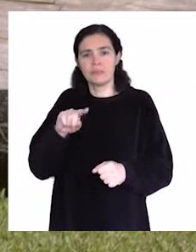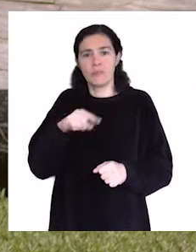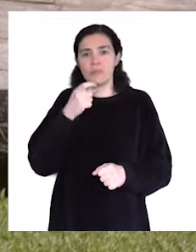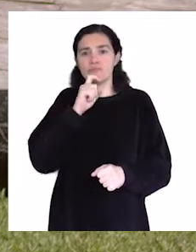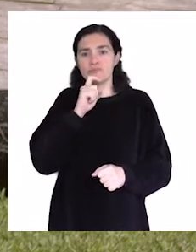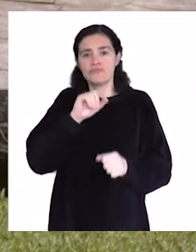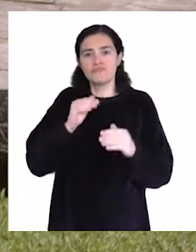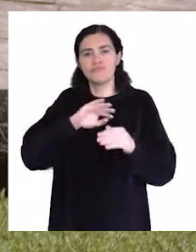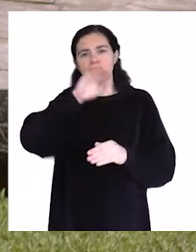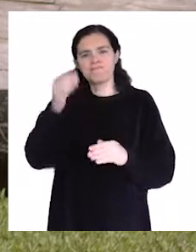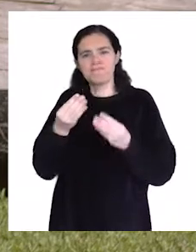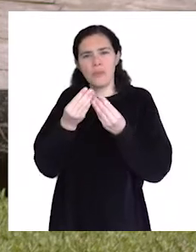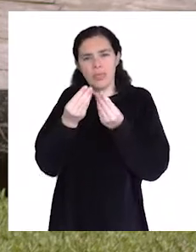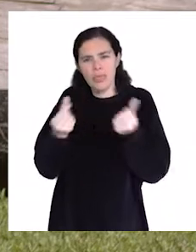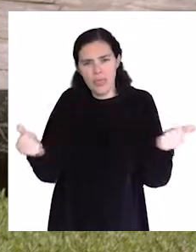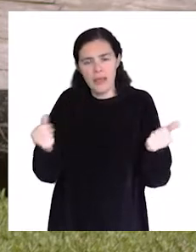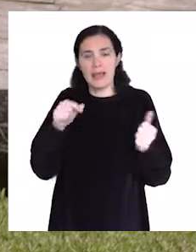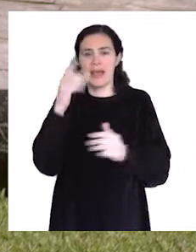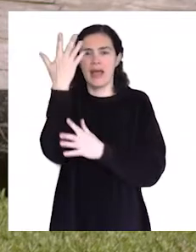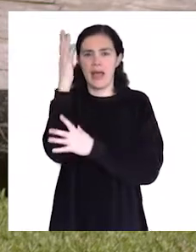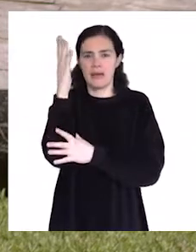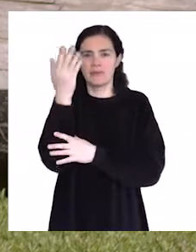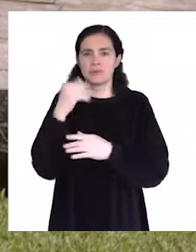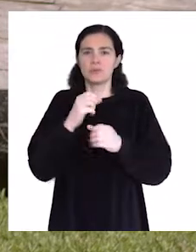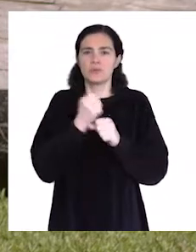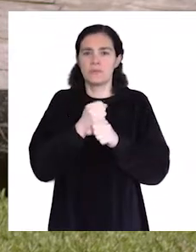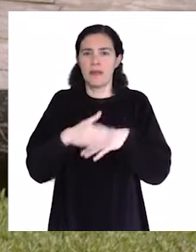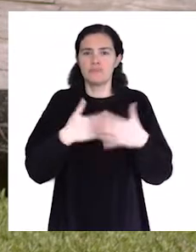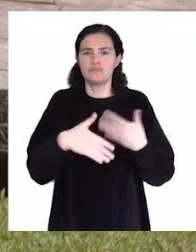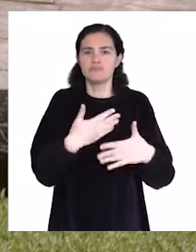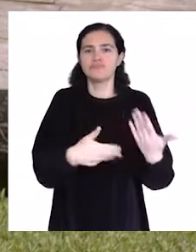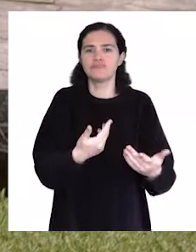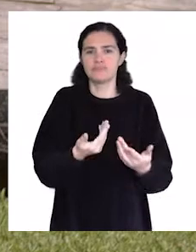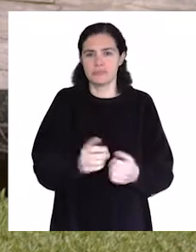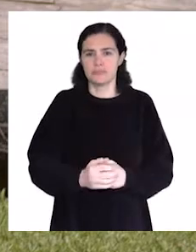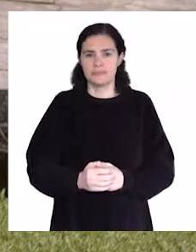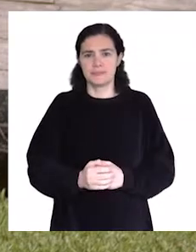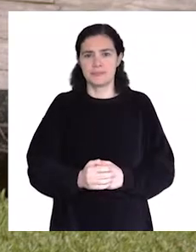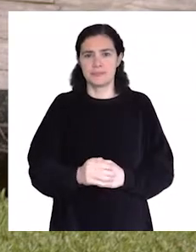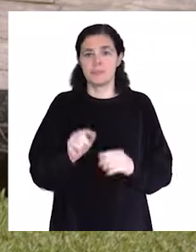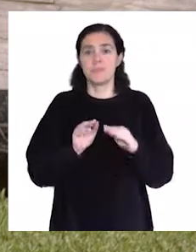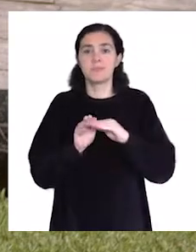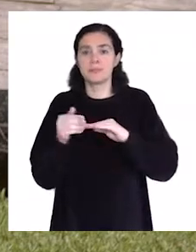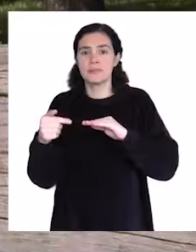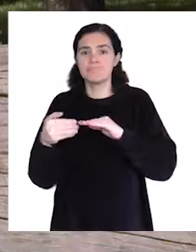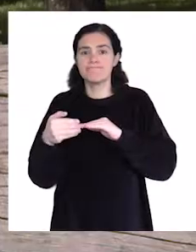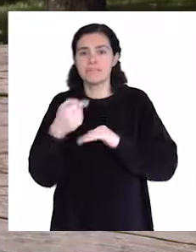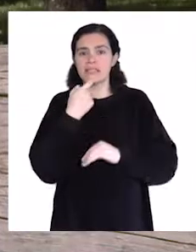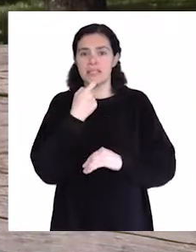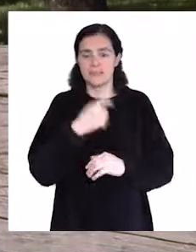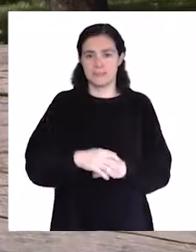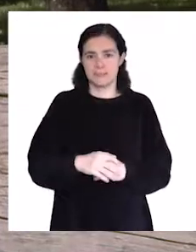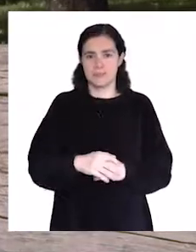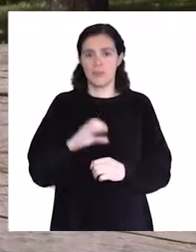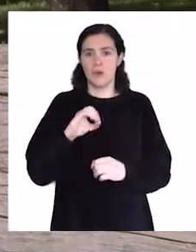then with the melting of the ice cap, a lot of these trees are released to the current and end up in Iceland. So